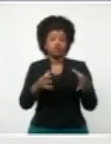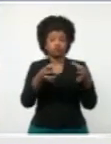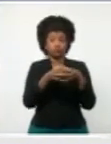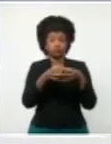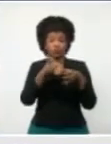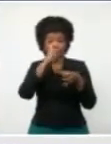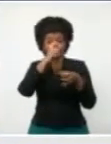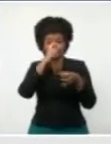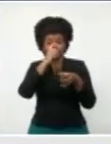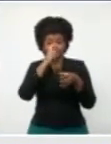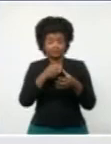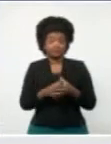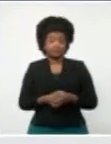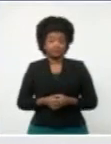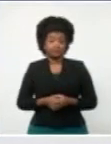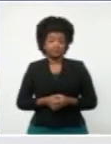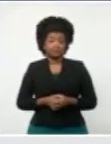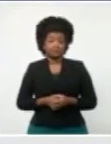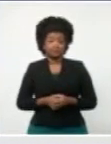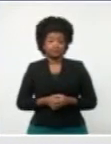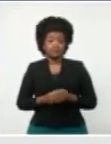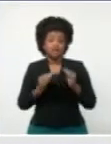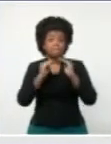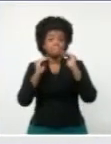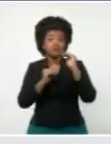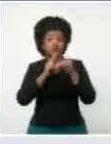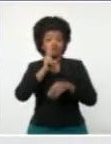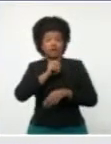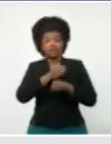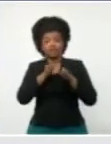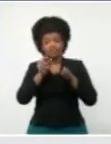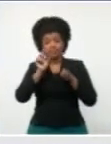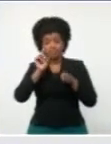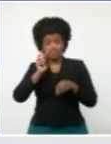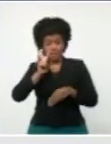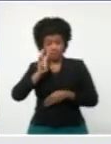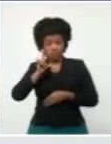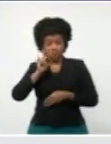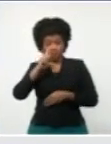of 244 children diagnosed with the disease in the country.